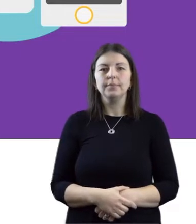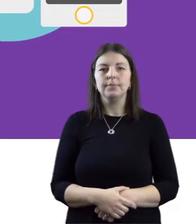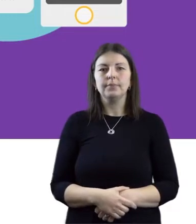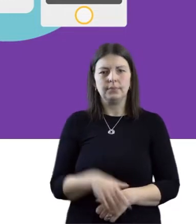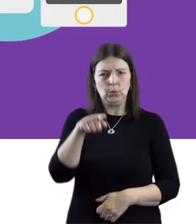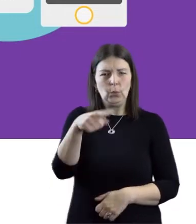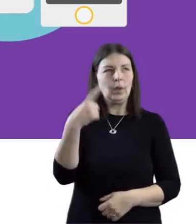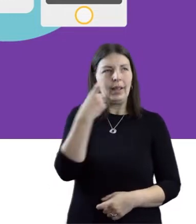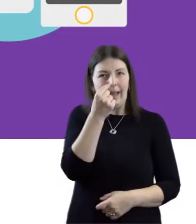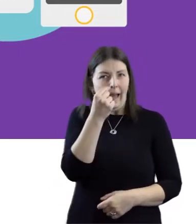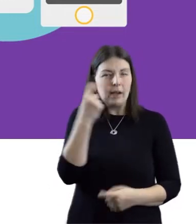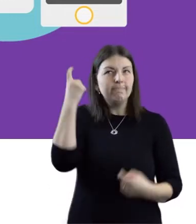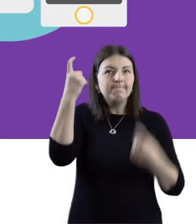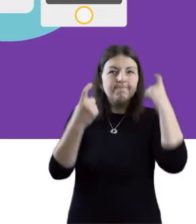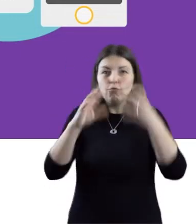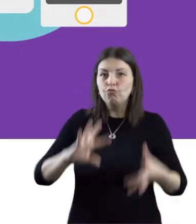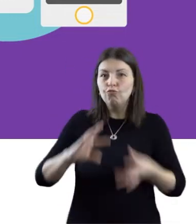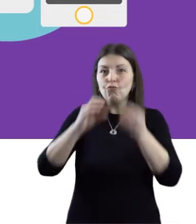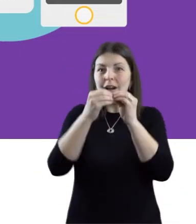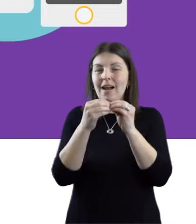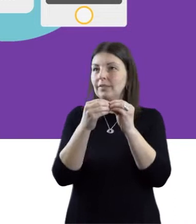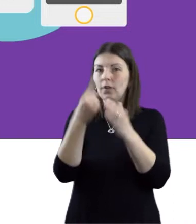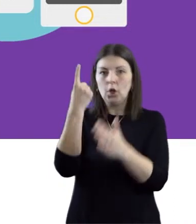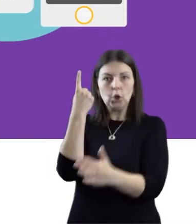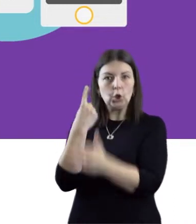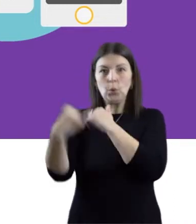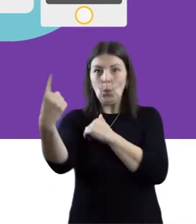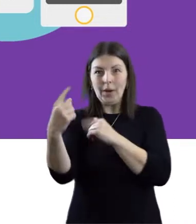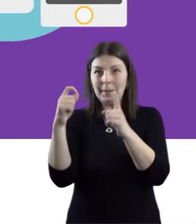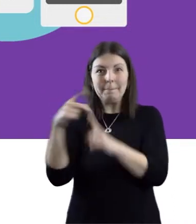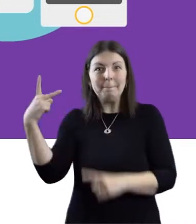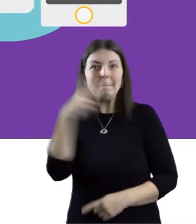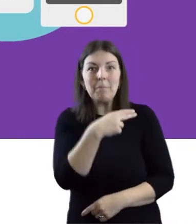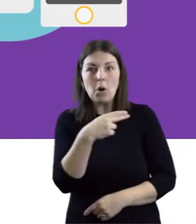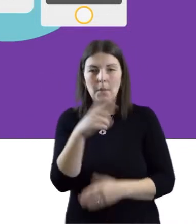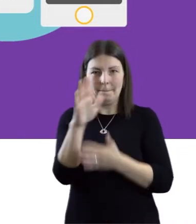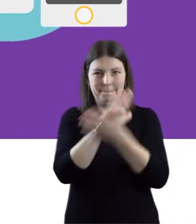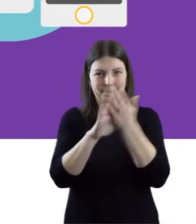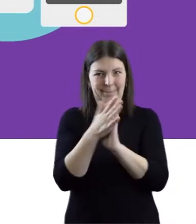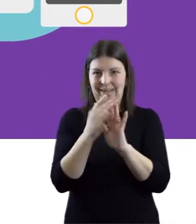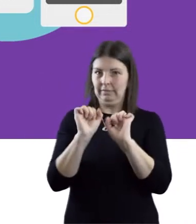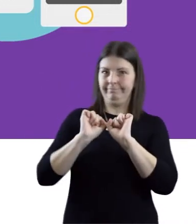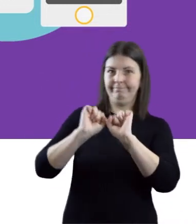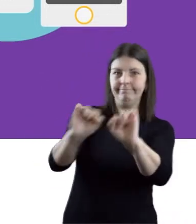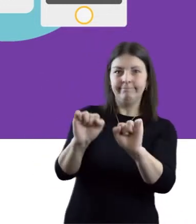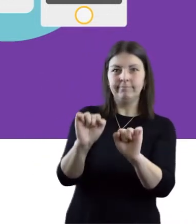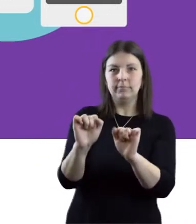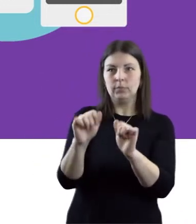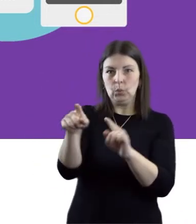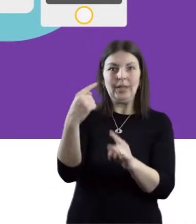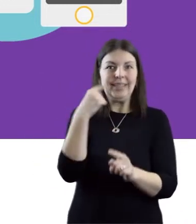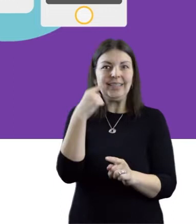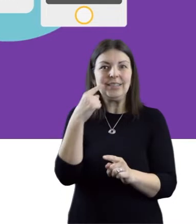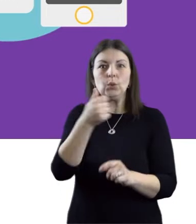creative and come up with some unique passwords that mean something to you, and that only you will know. Make sure you do not use information